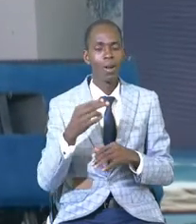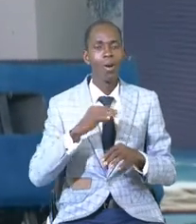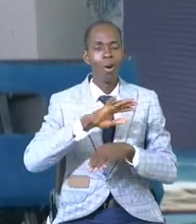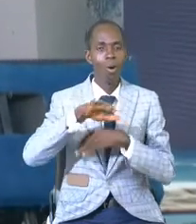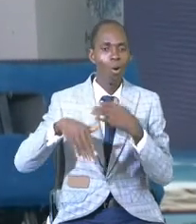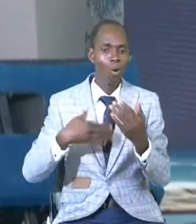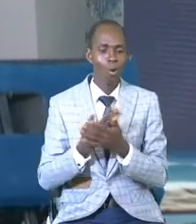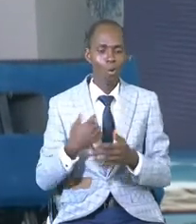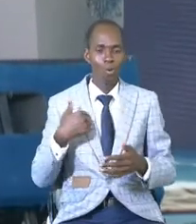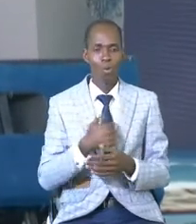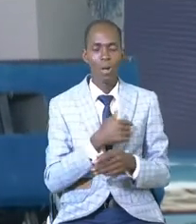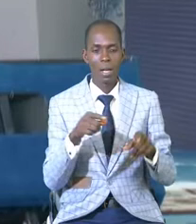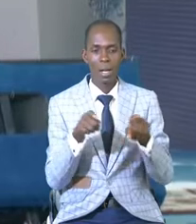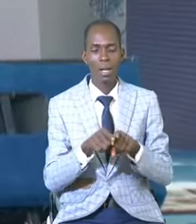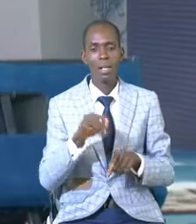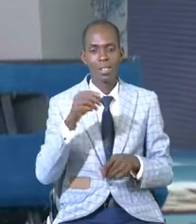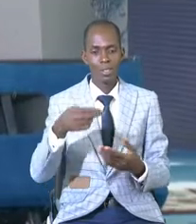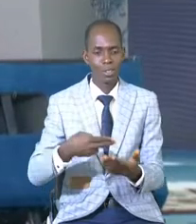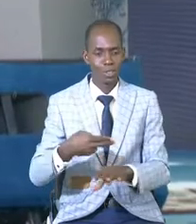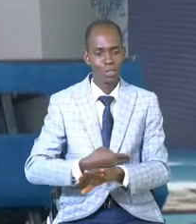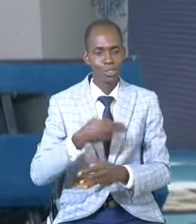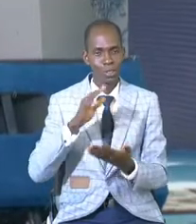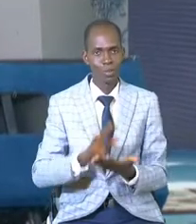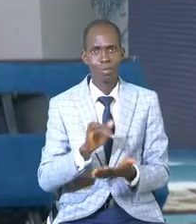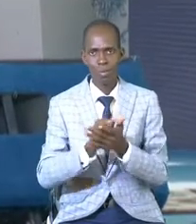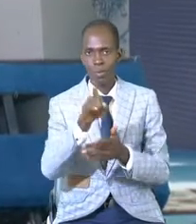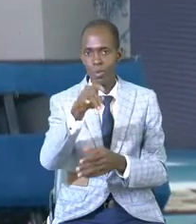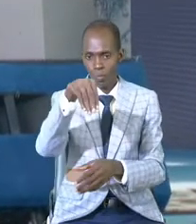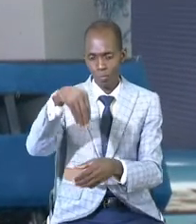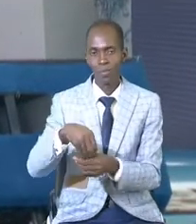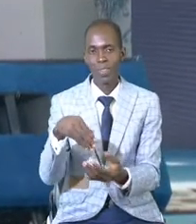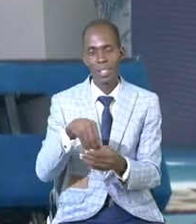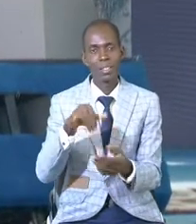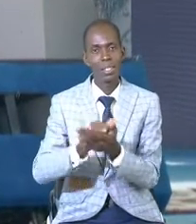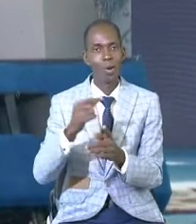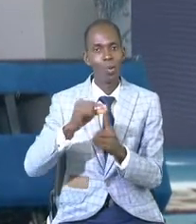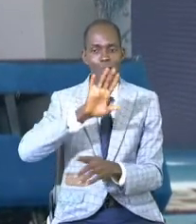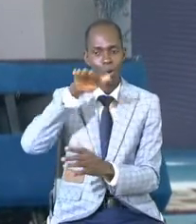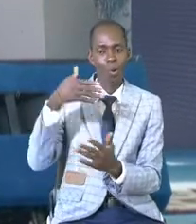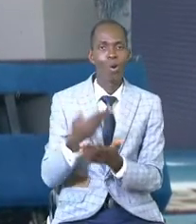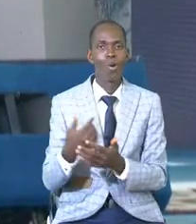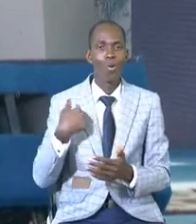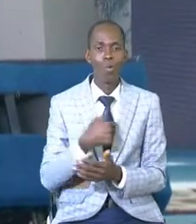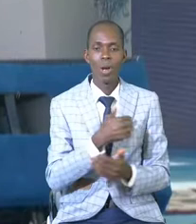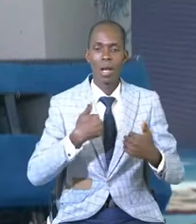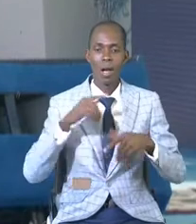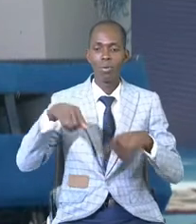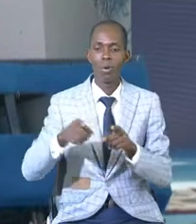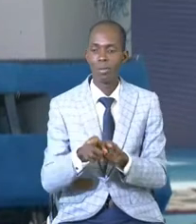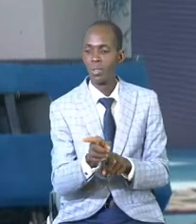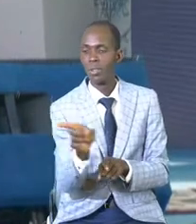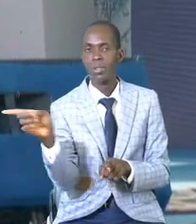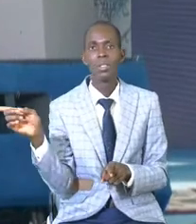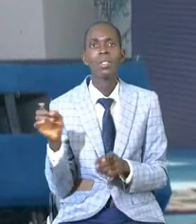sheep. I said, that's you there. You are one of the all. We've gone astray. We have turned everyone, that's you